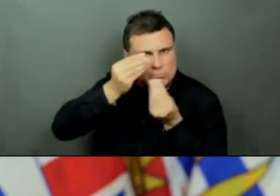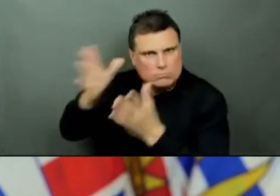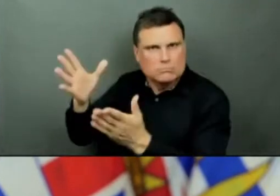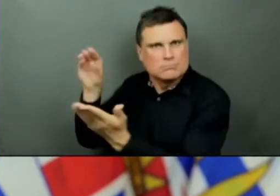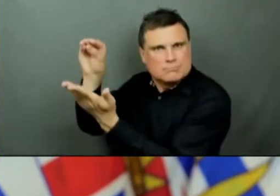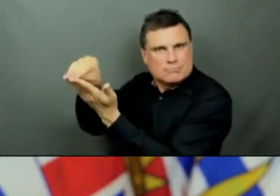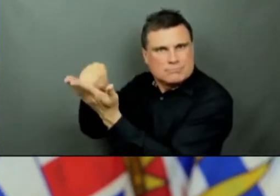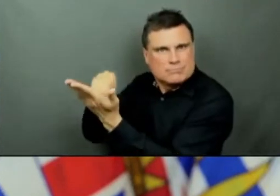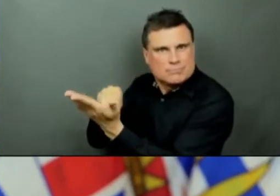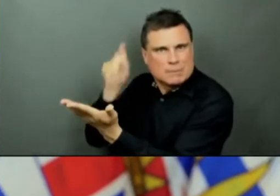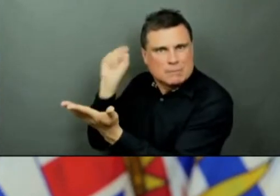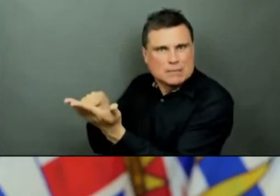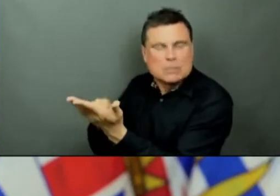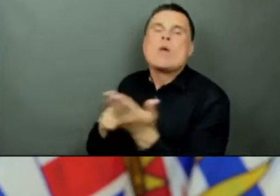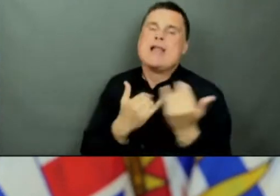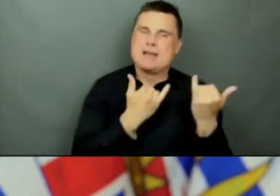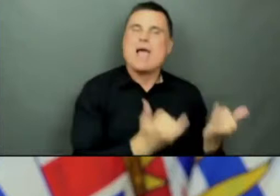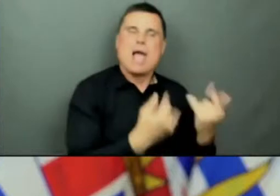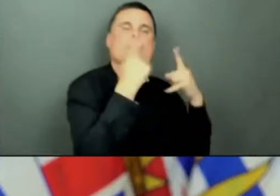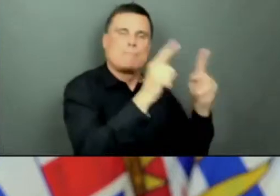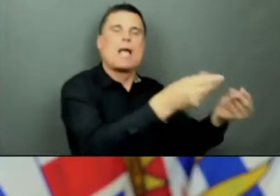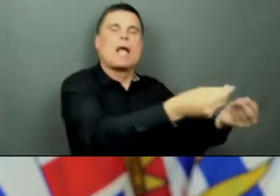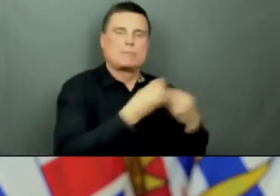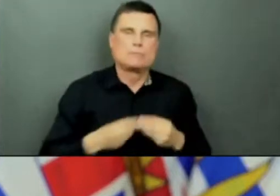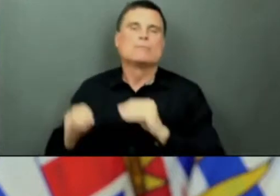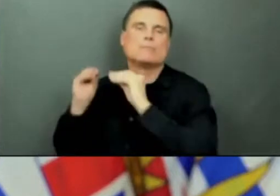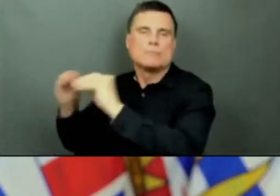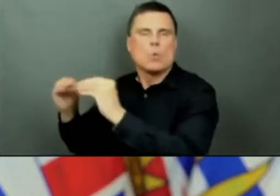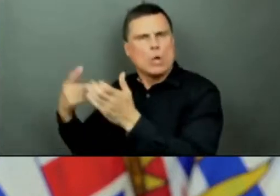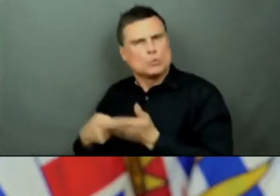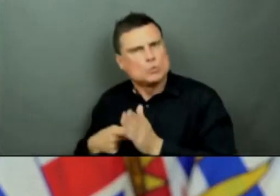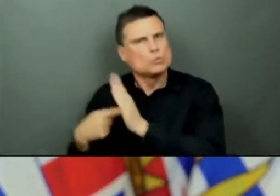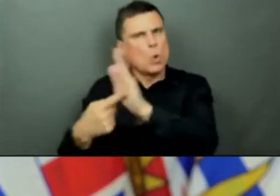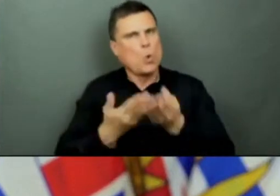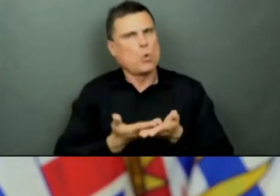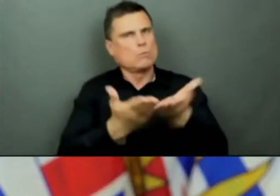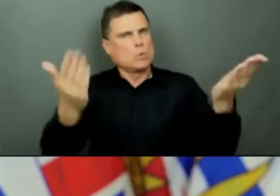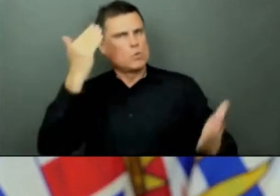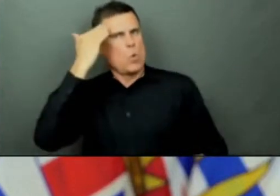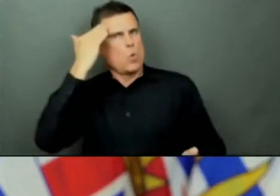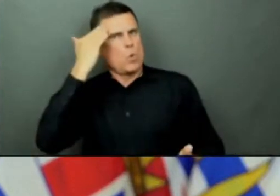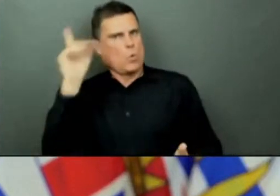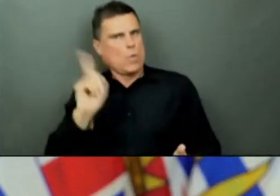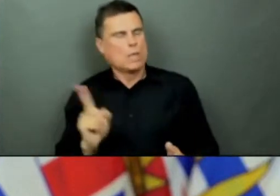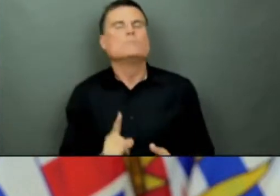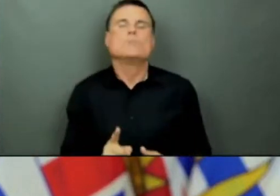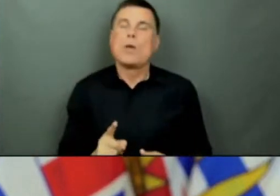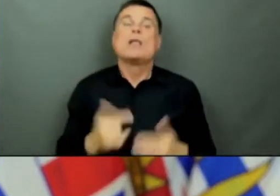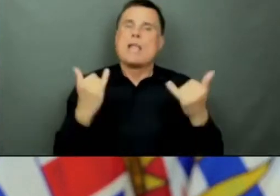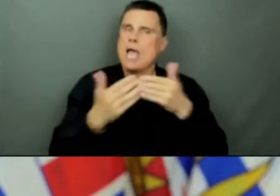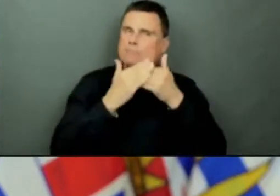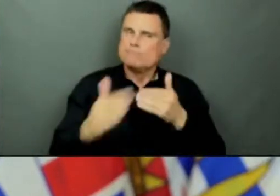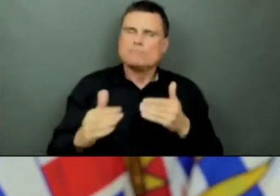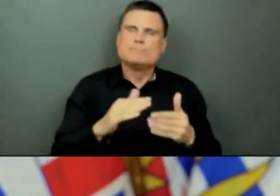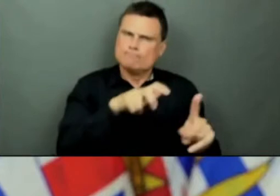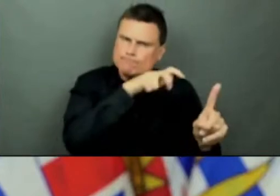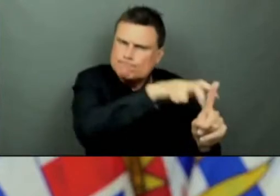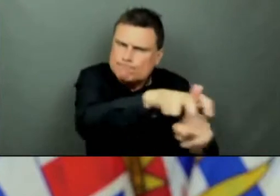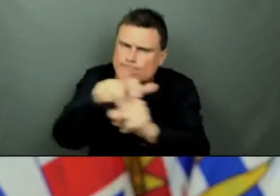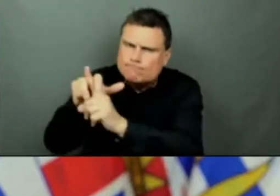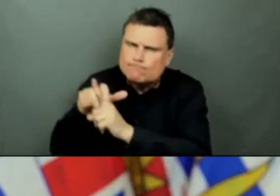today for transparency. And going forward, we will make sure that we include all of these outbreaks in our